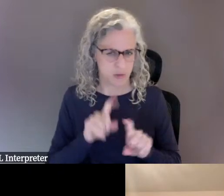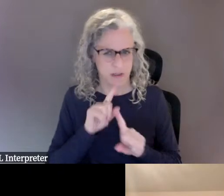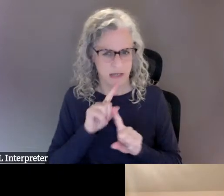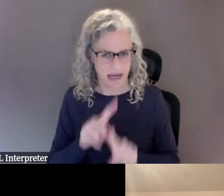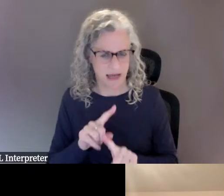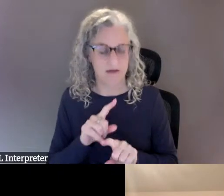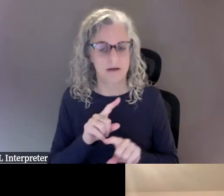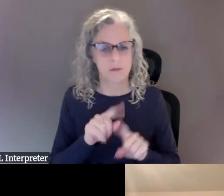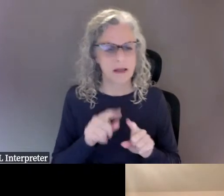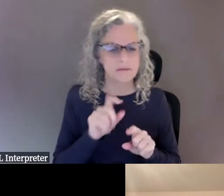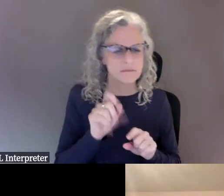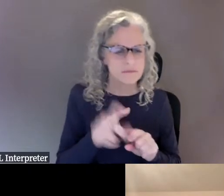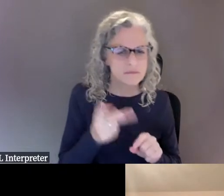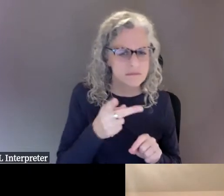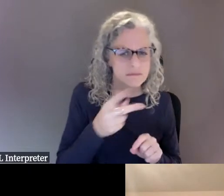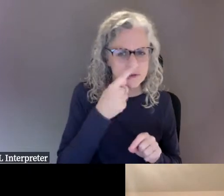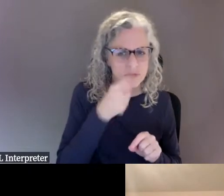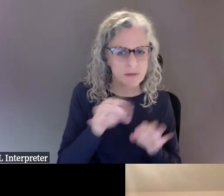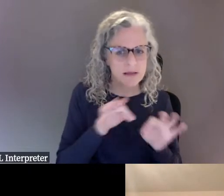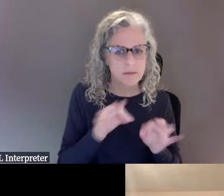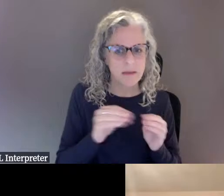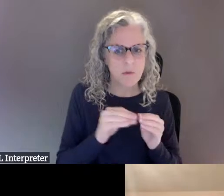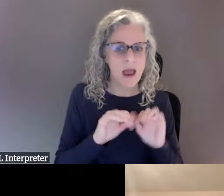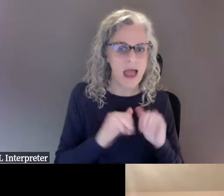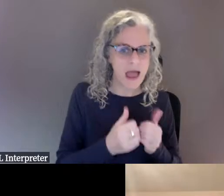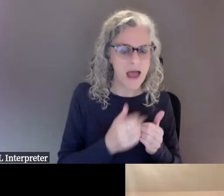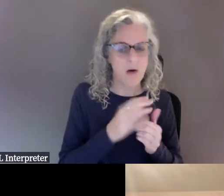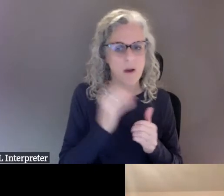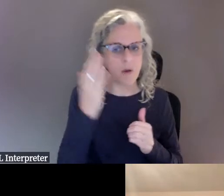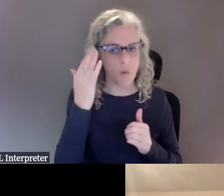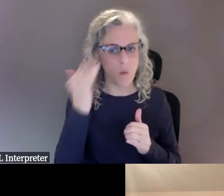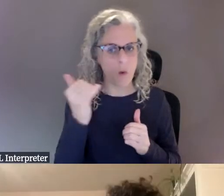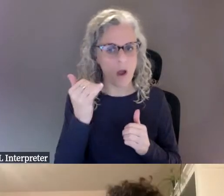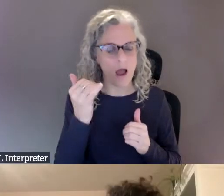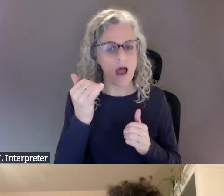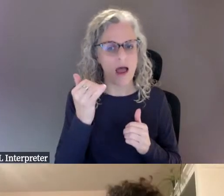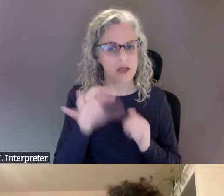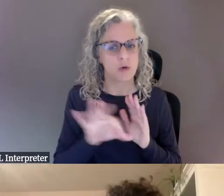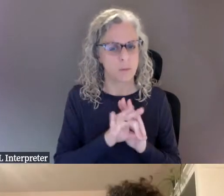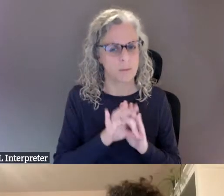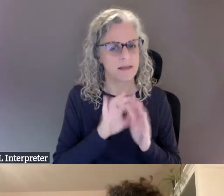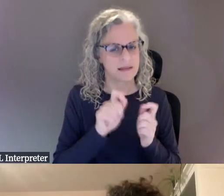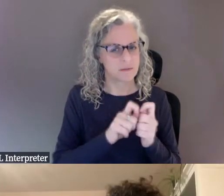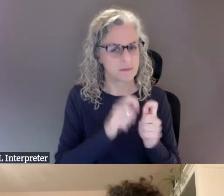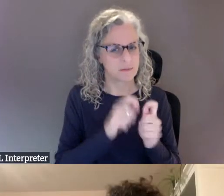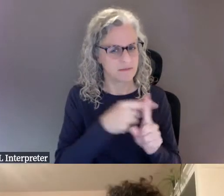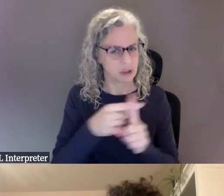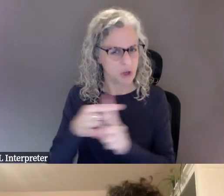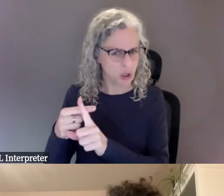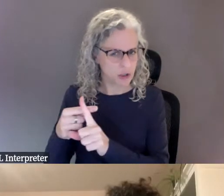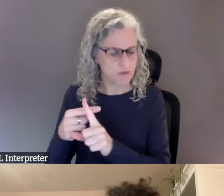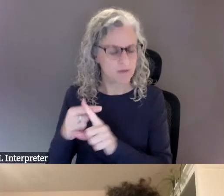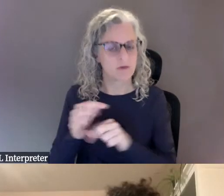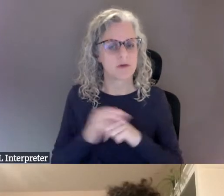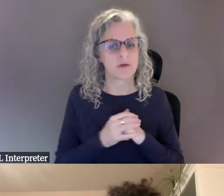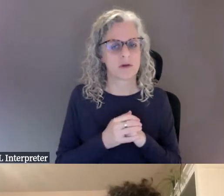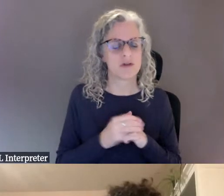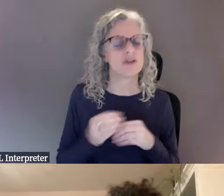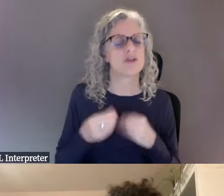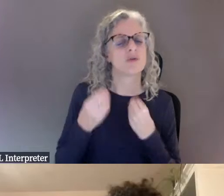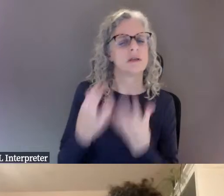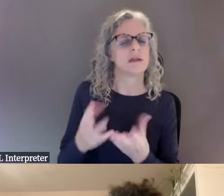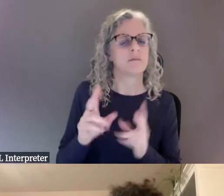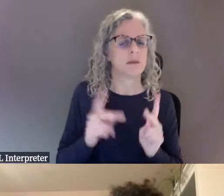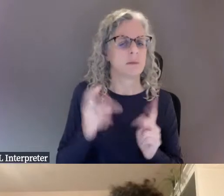both, can you tell us a little bit more about how and why you chose the targets that you did? And this is just to kind of give people a sense of, if